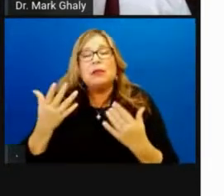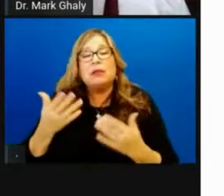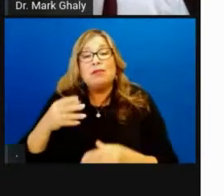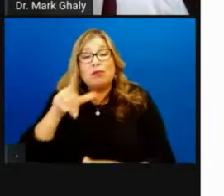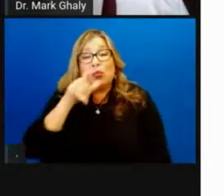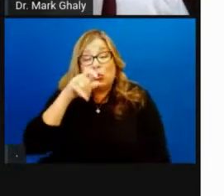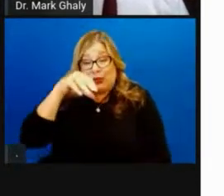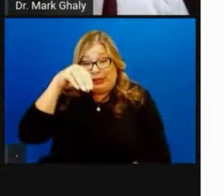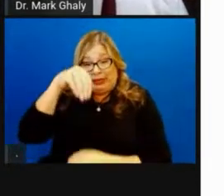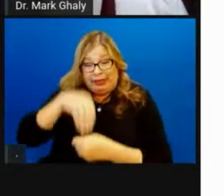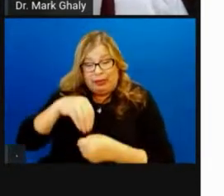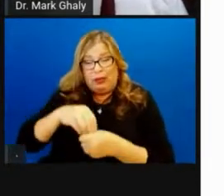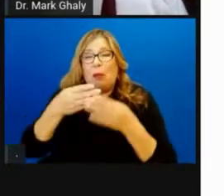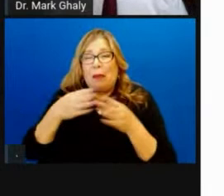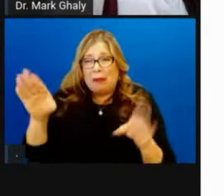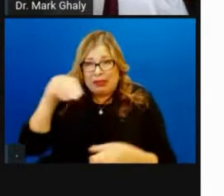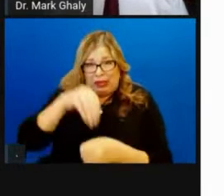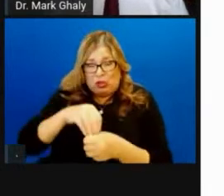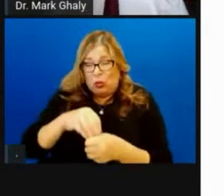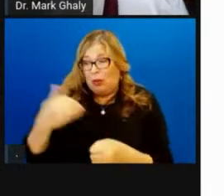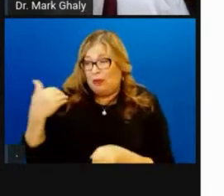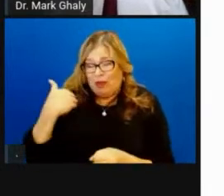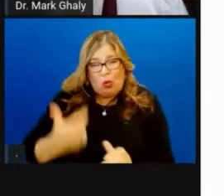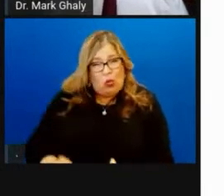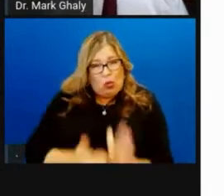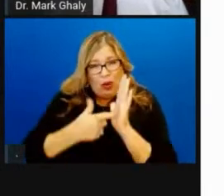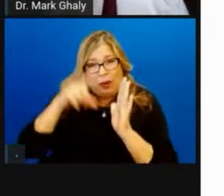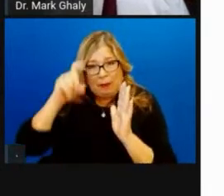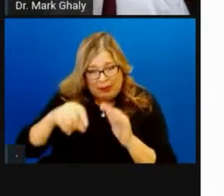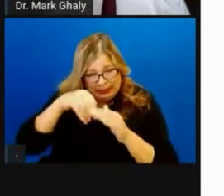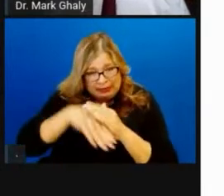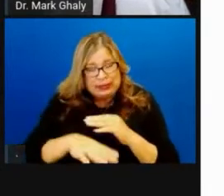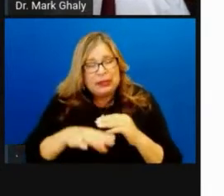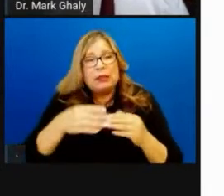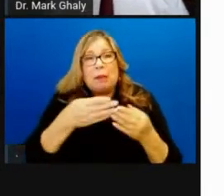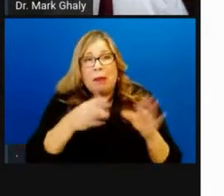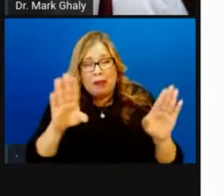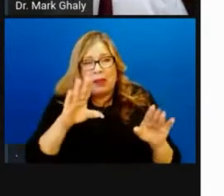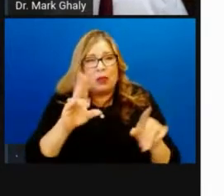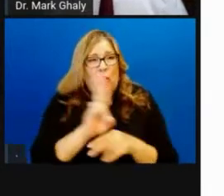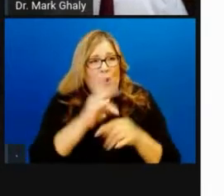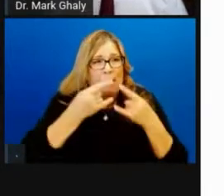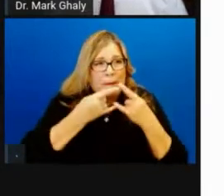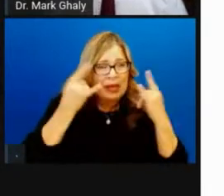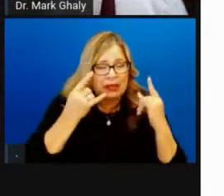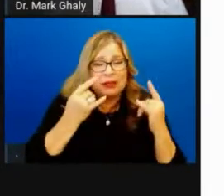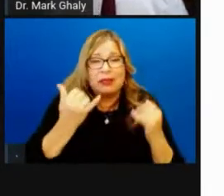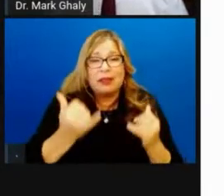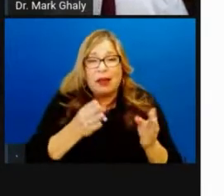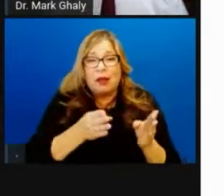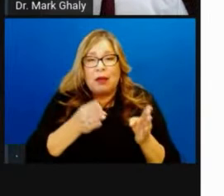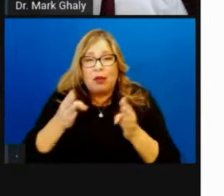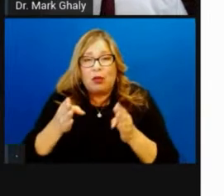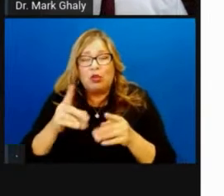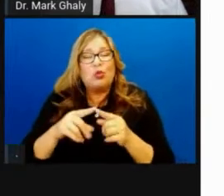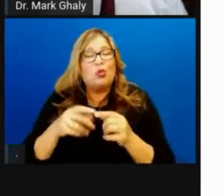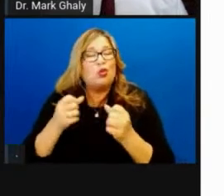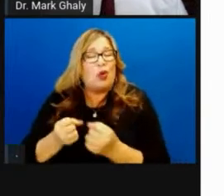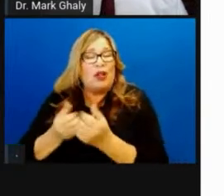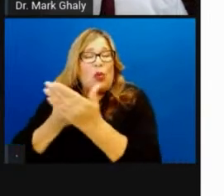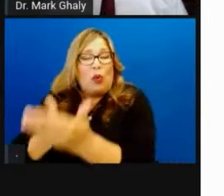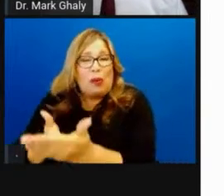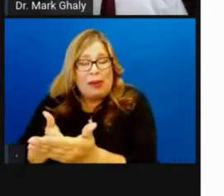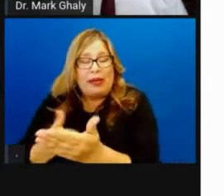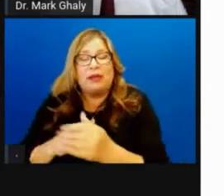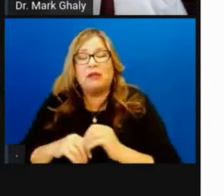individuals to move from a requirement to a strong recommendation. And it's important to know that we're moving just from a requirement to a strong